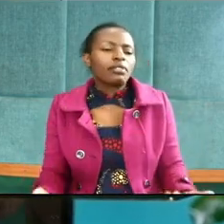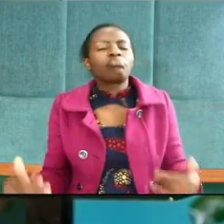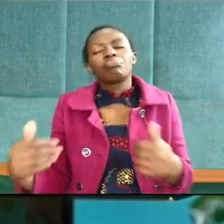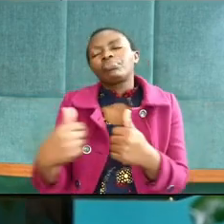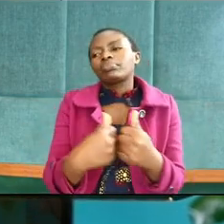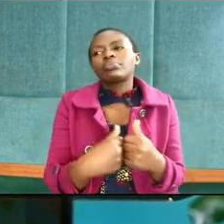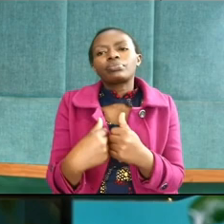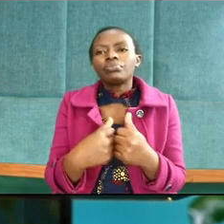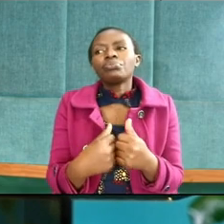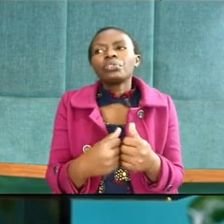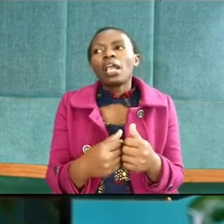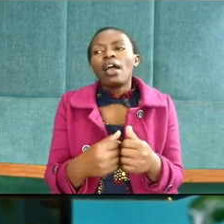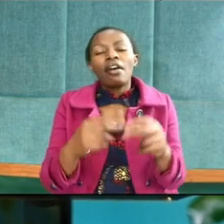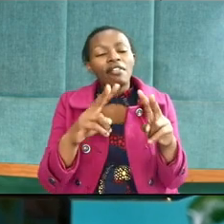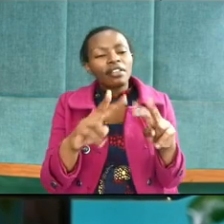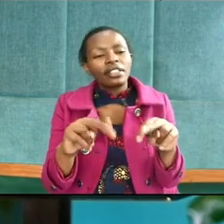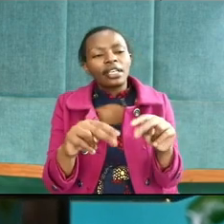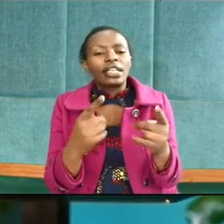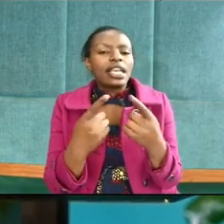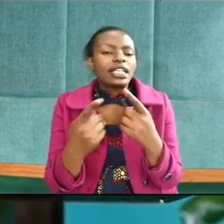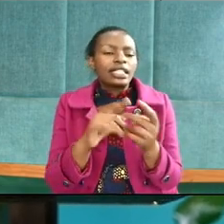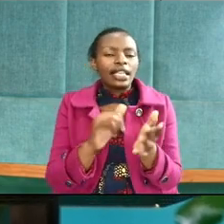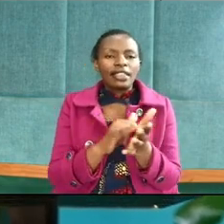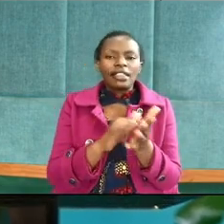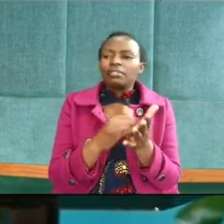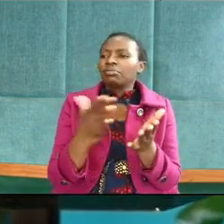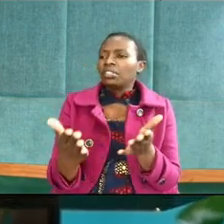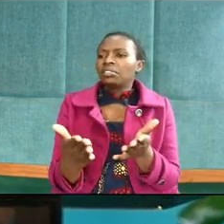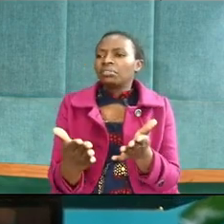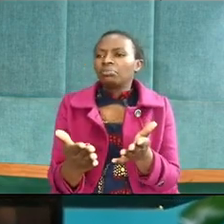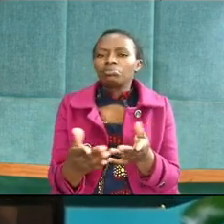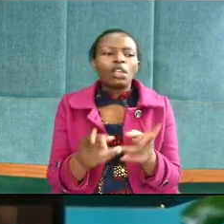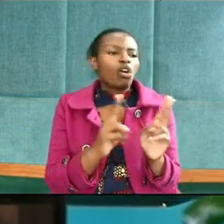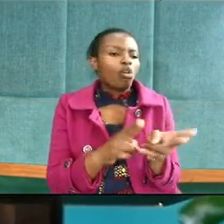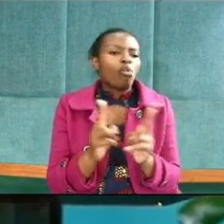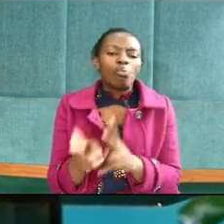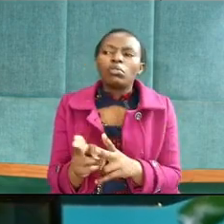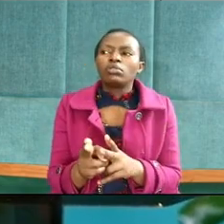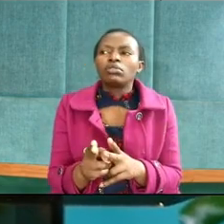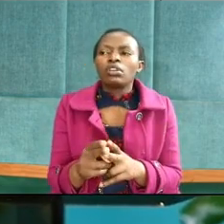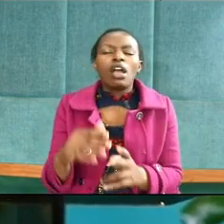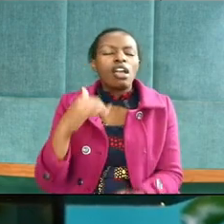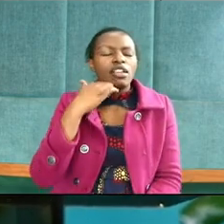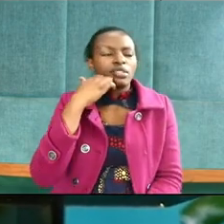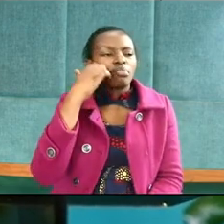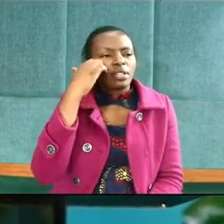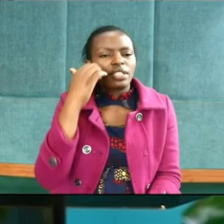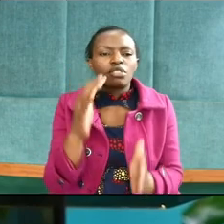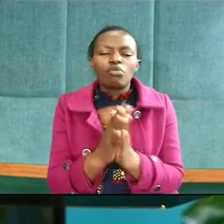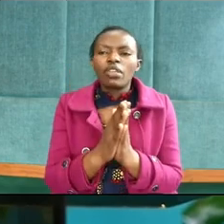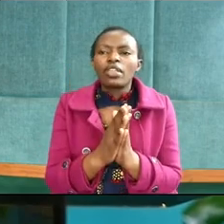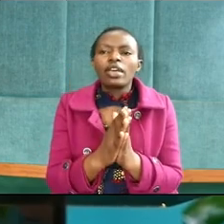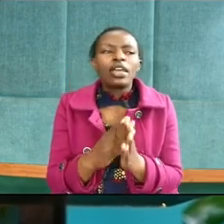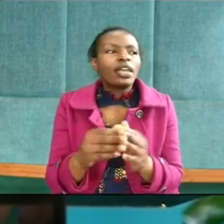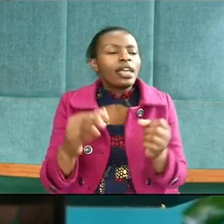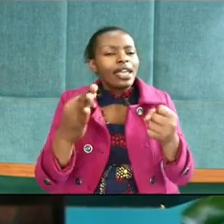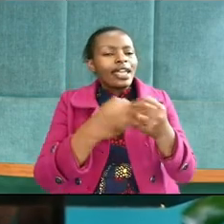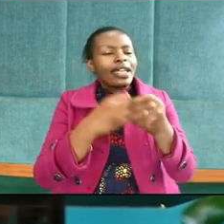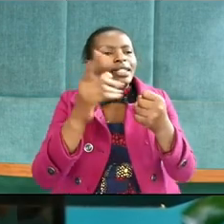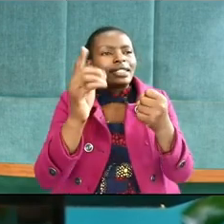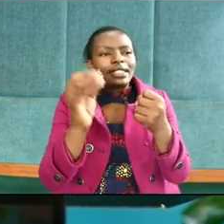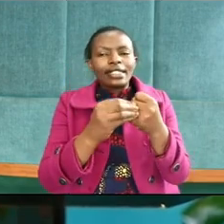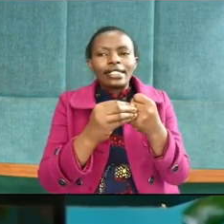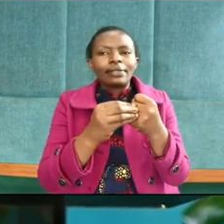the research has said loneliness is a common experience with 80% of the population